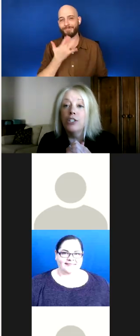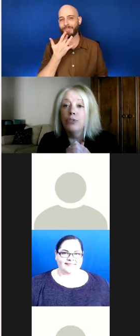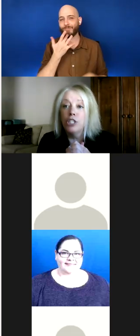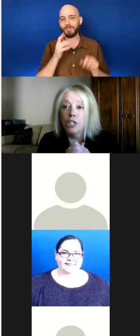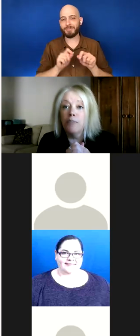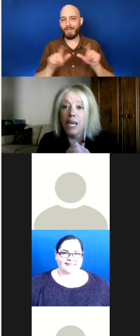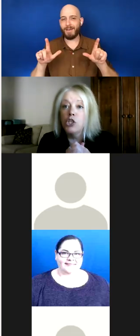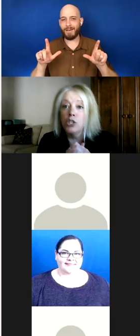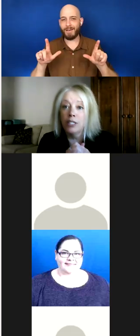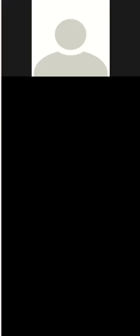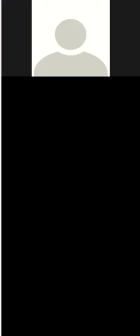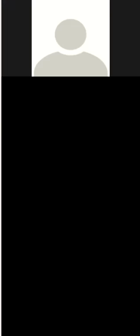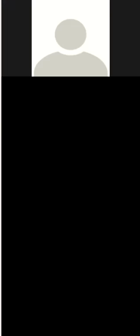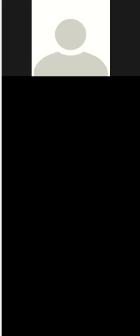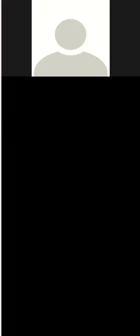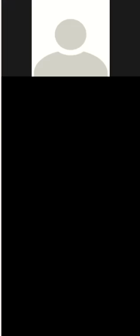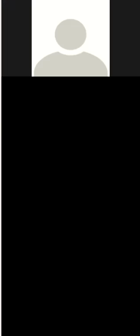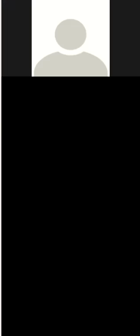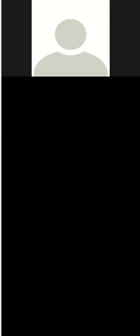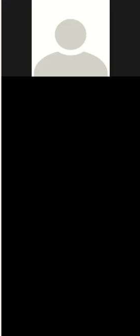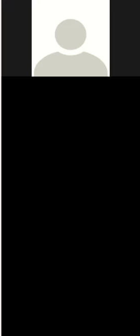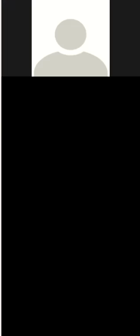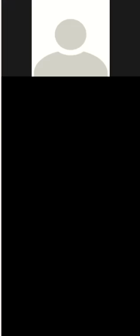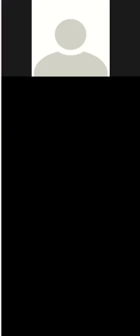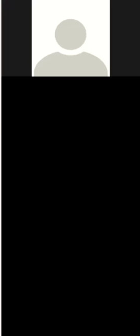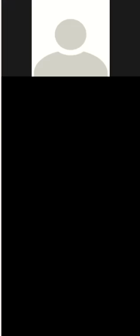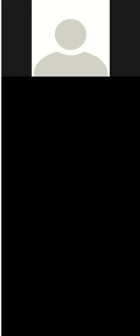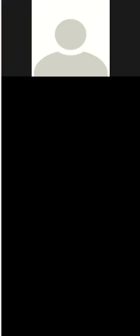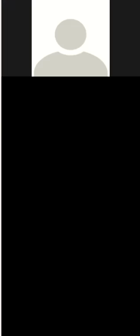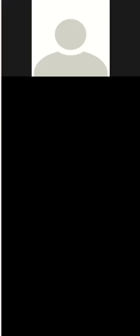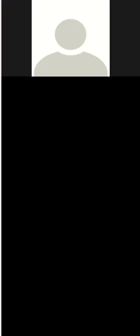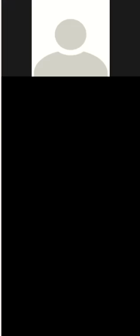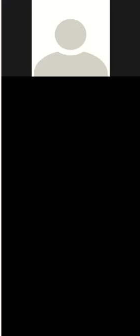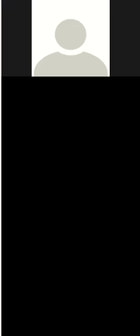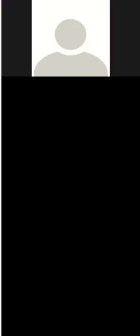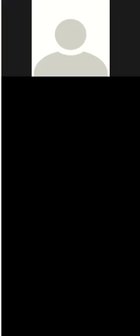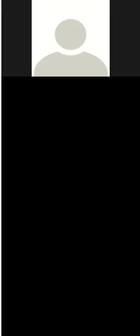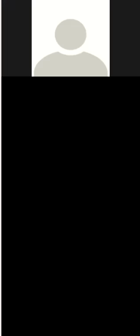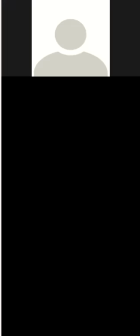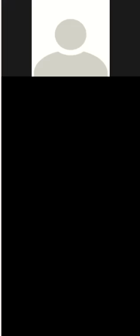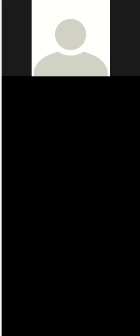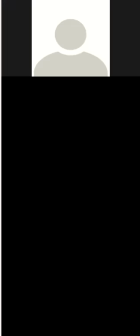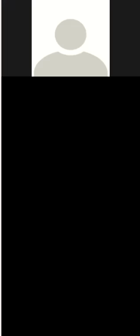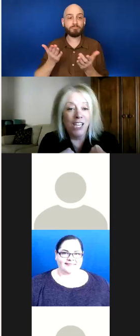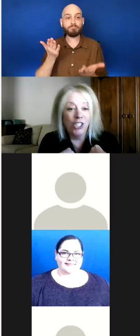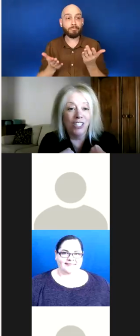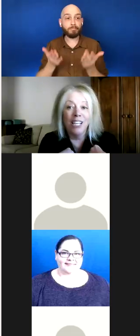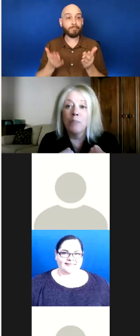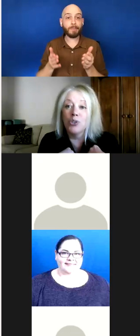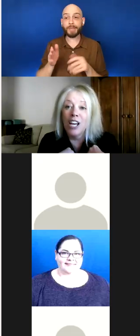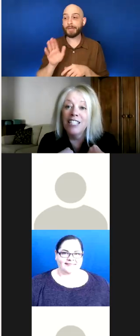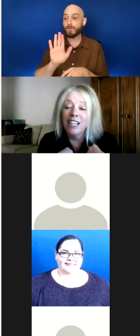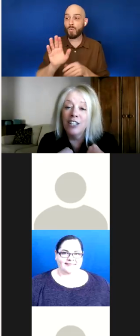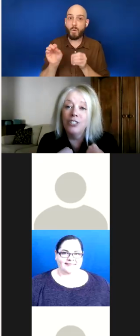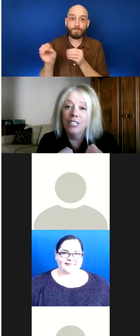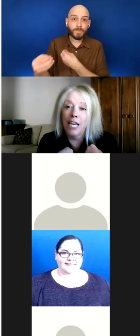environment that you serve patients in. It might be an office or a waiting room. And if this is you and I'm the hard of hearing patient and